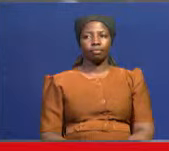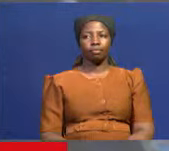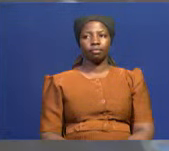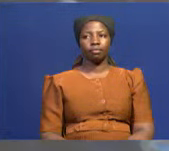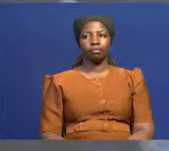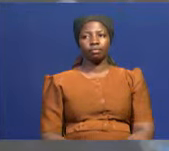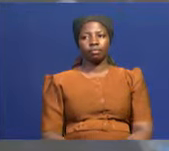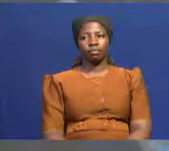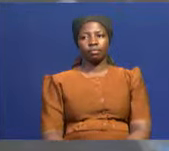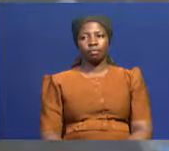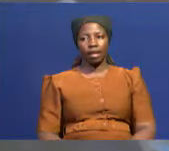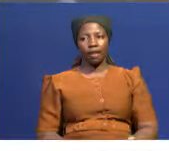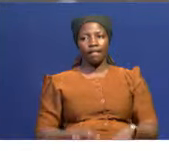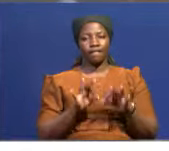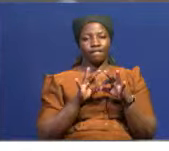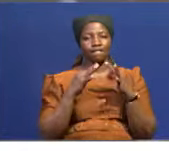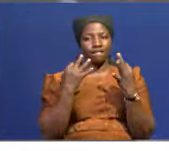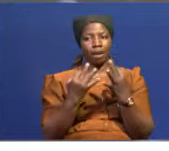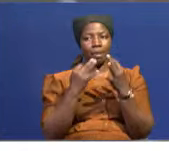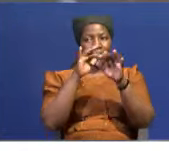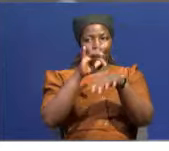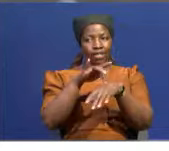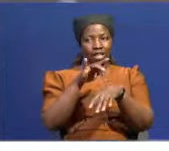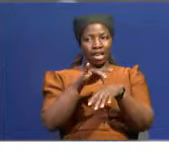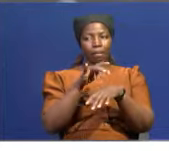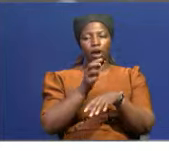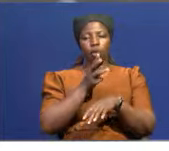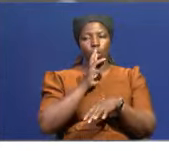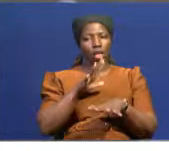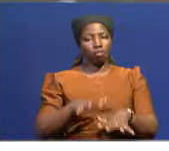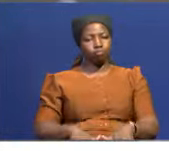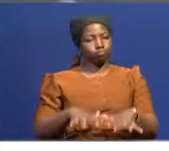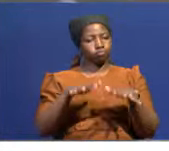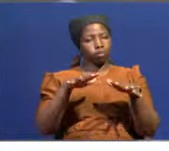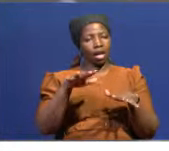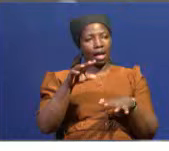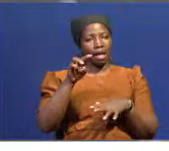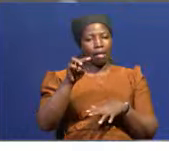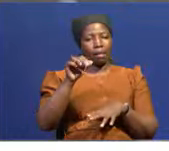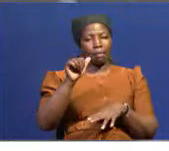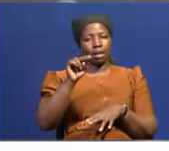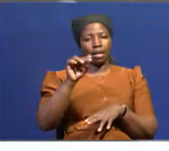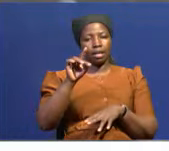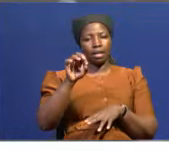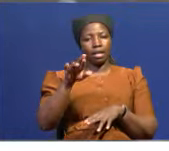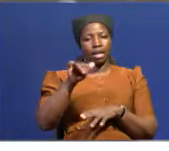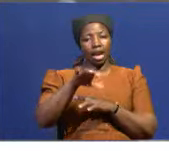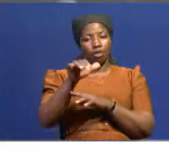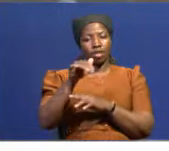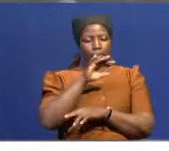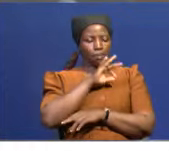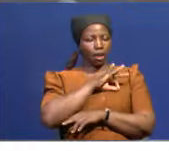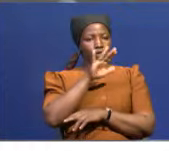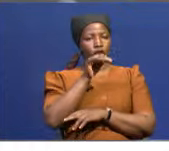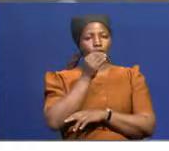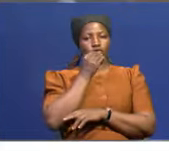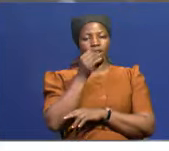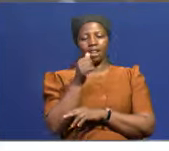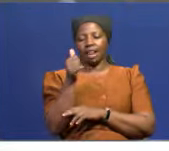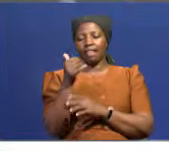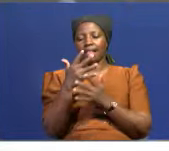800 families affected by floods in Elwak Mandera County have benefited from food and non-food items from